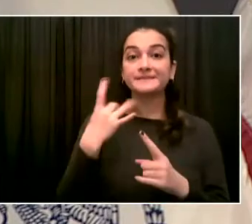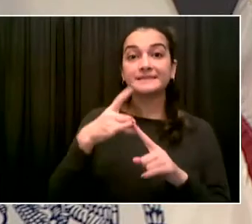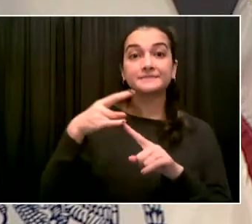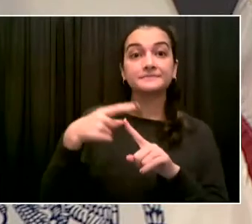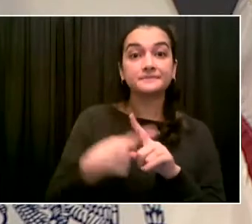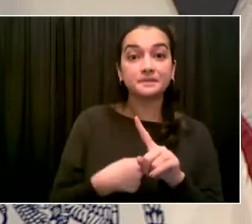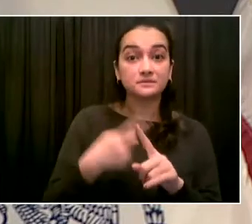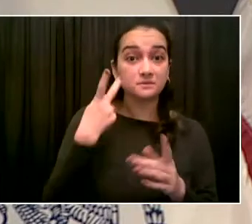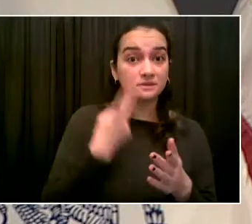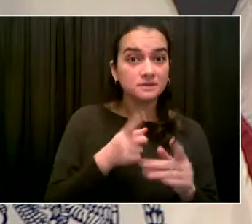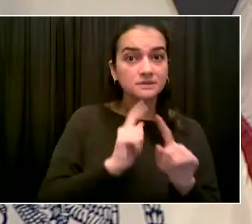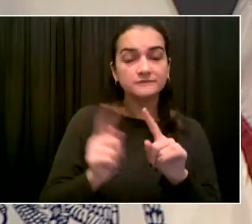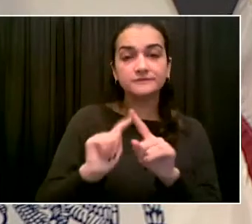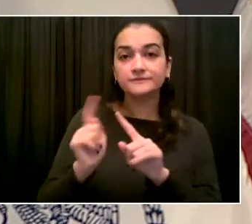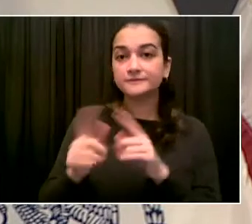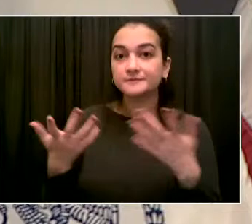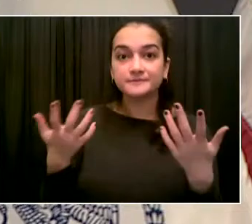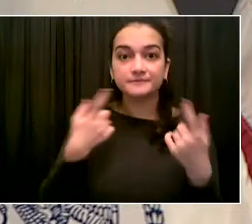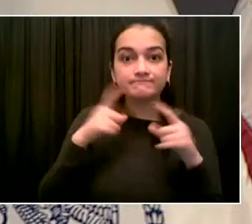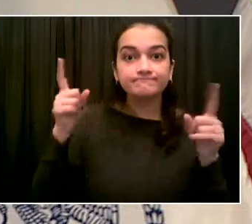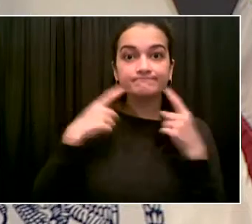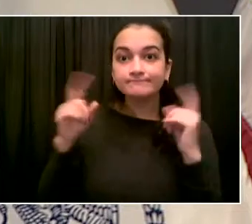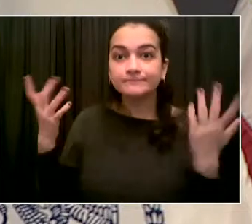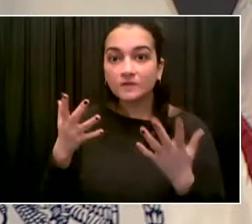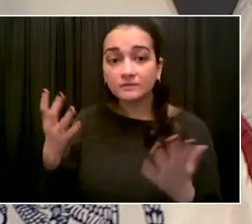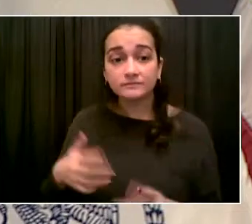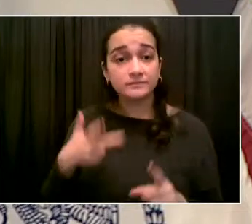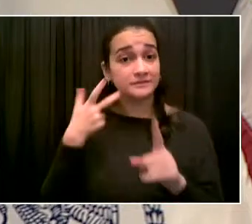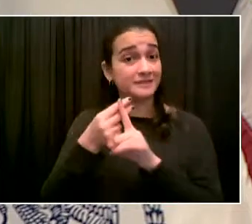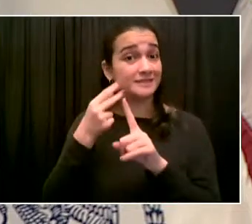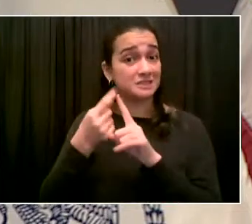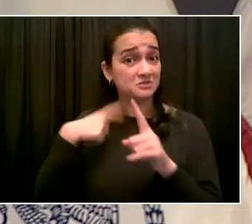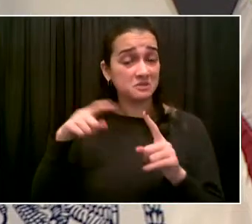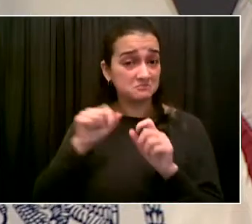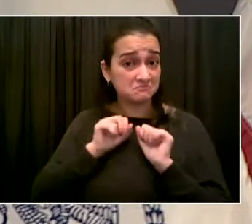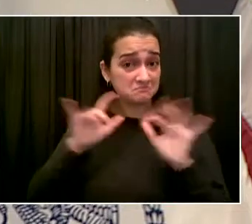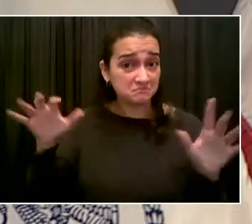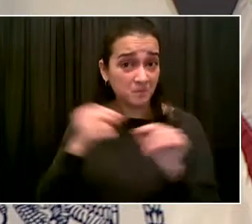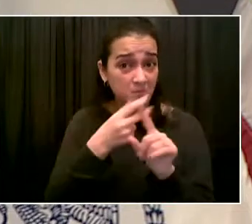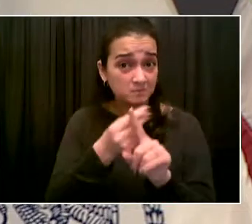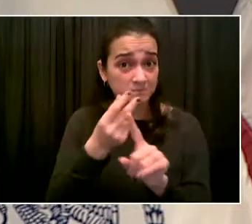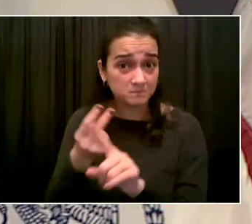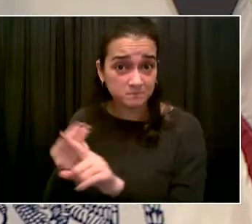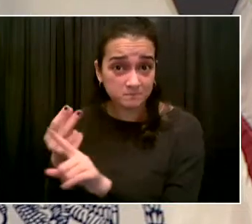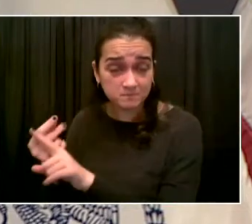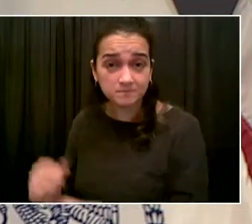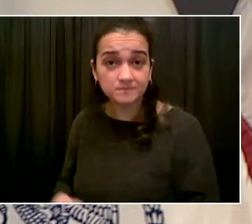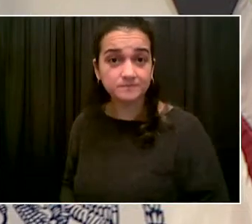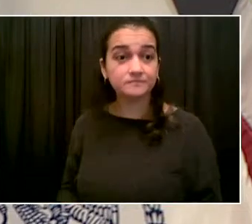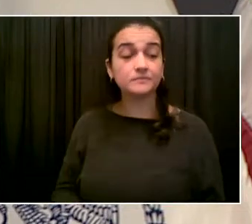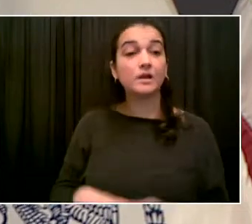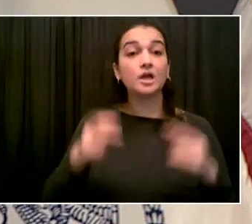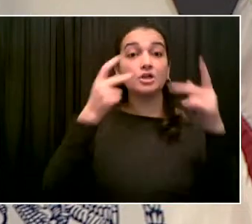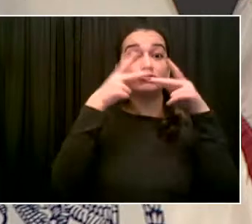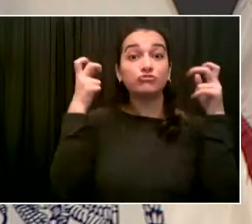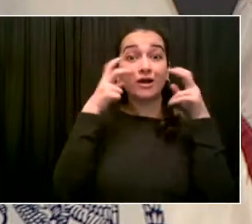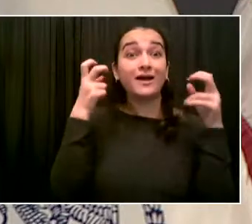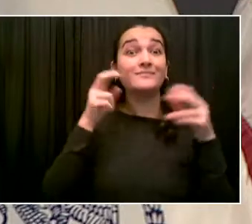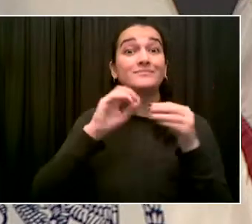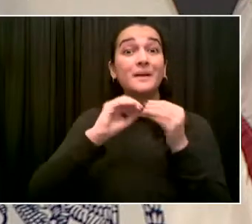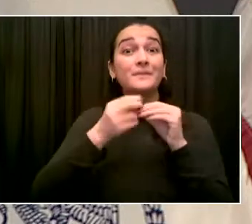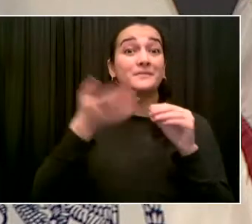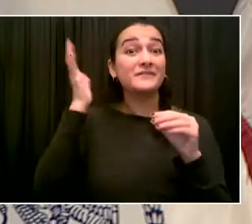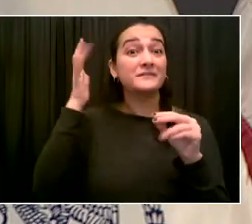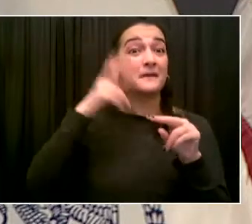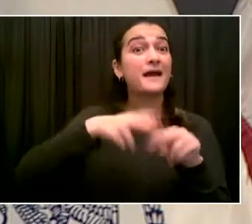major city. We are driving back the crime that we saw that resulted all over the country from the COVID crisis. We're driving